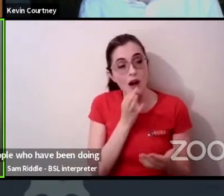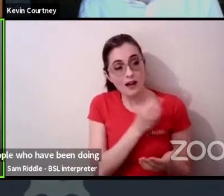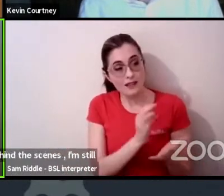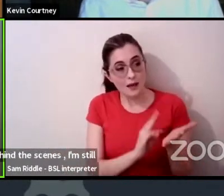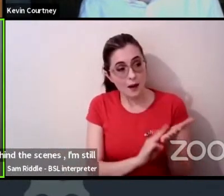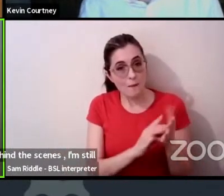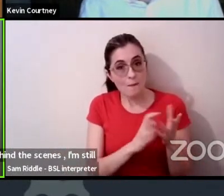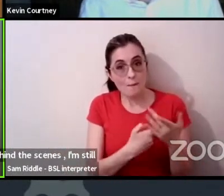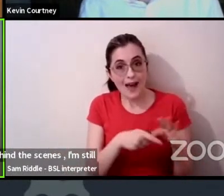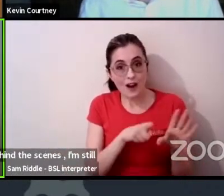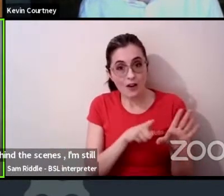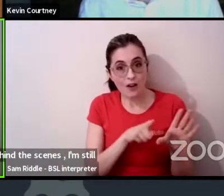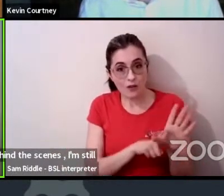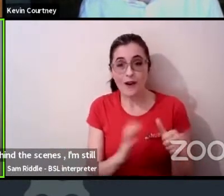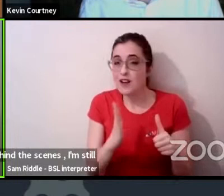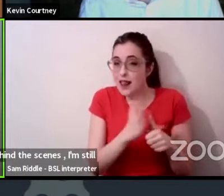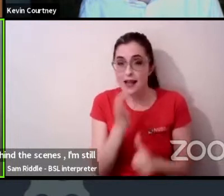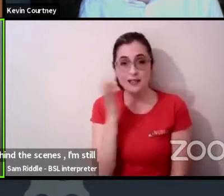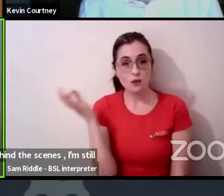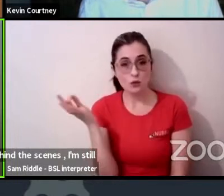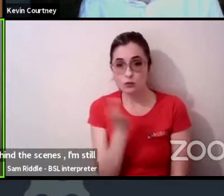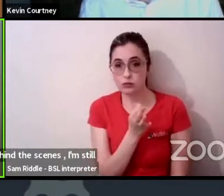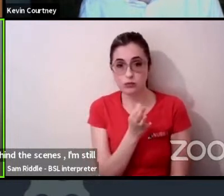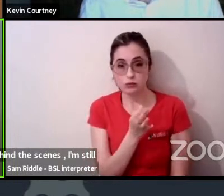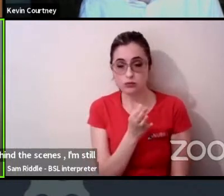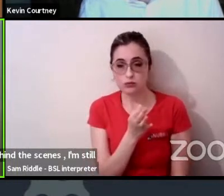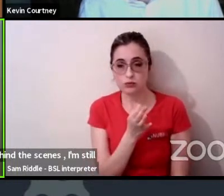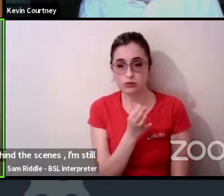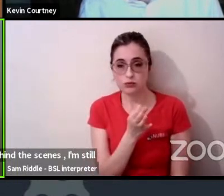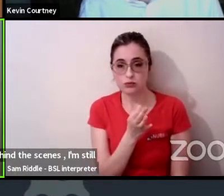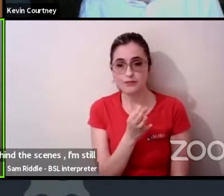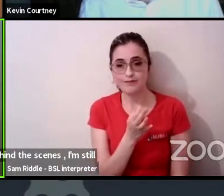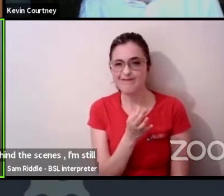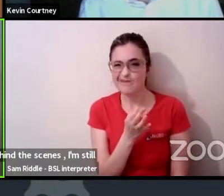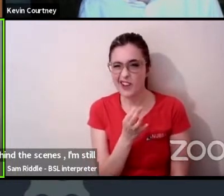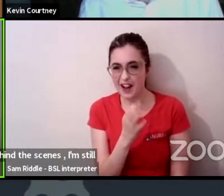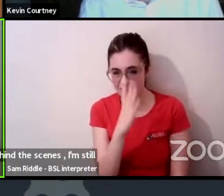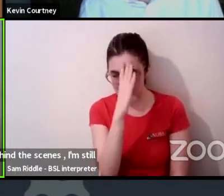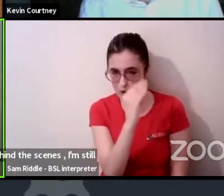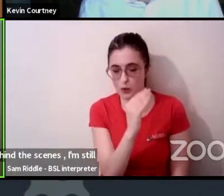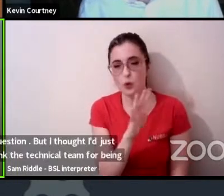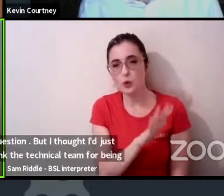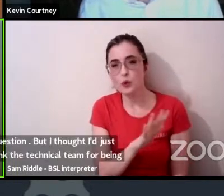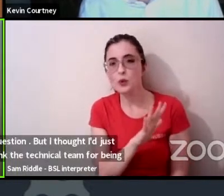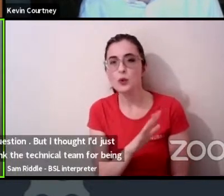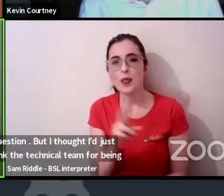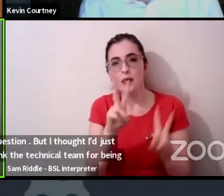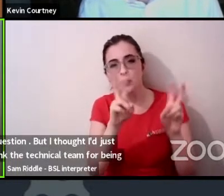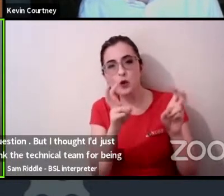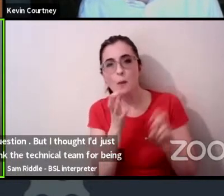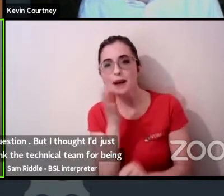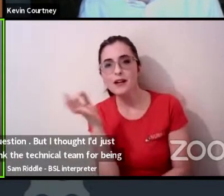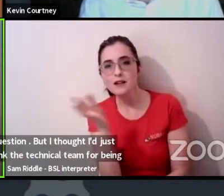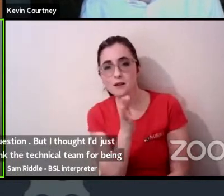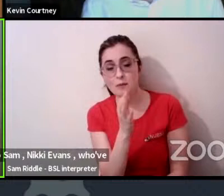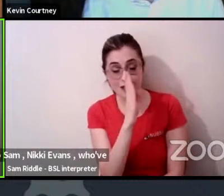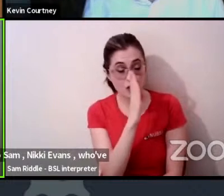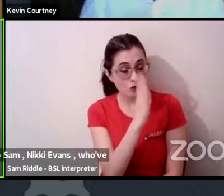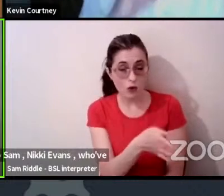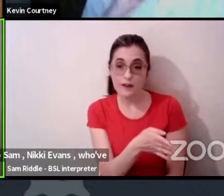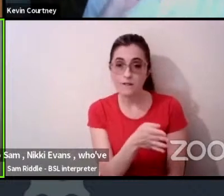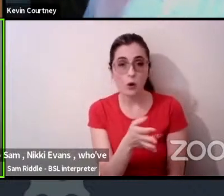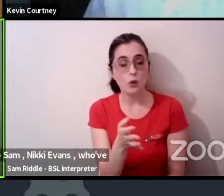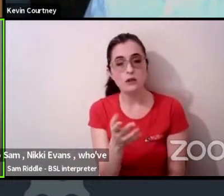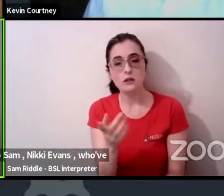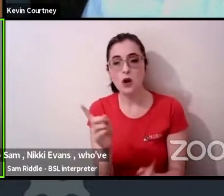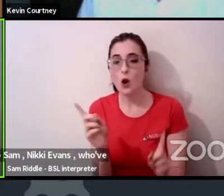we've got a final question for you, and I've already indicated what it is that I'm going to ask. And that's a straightforward question